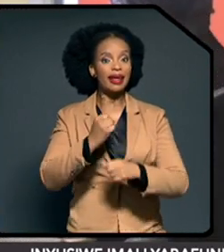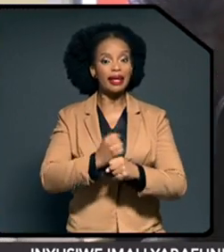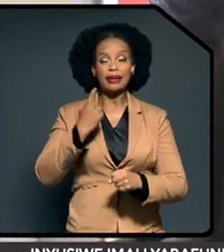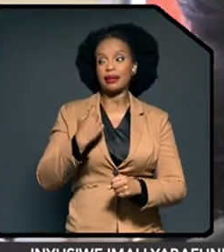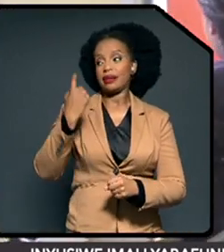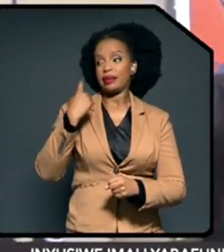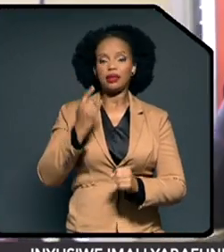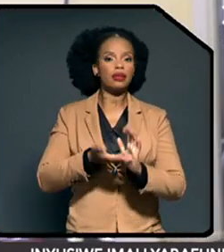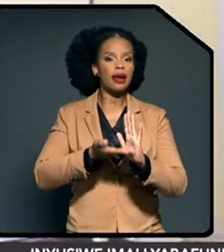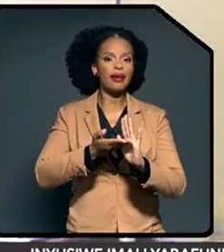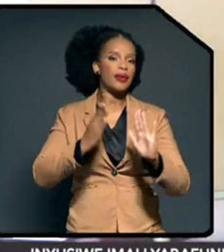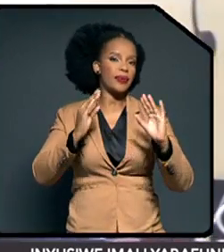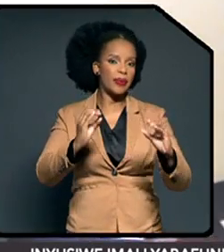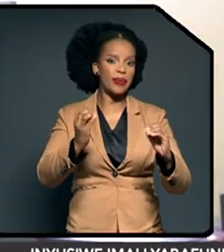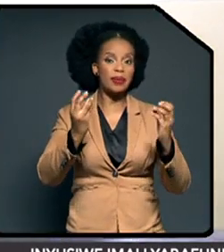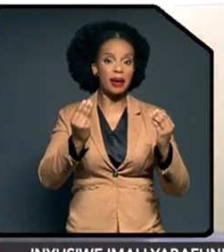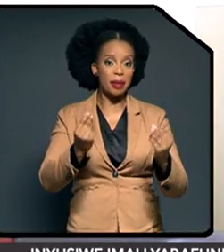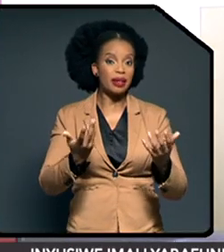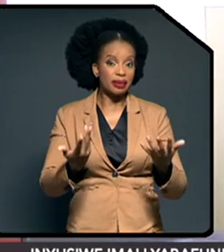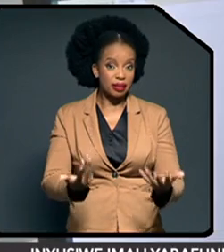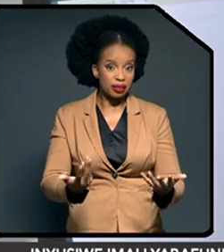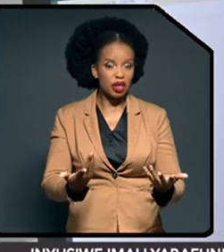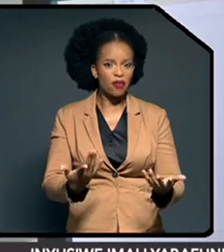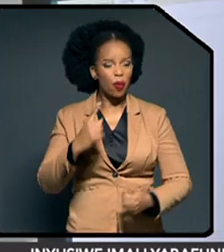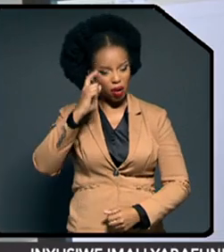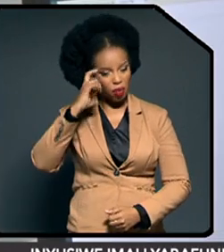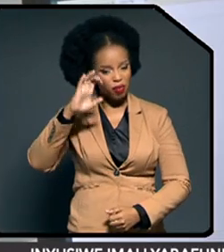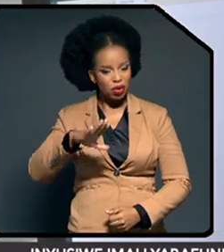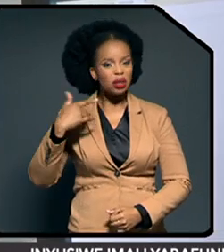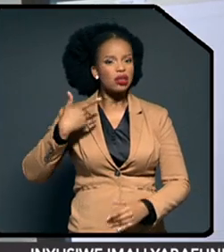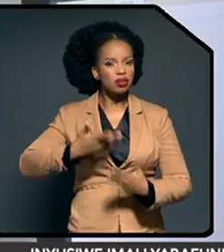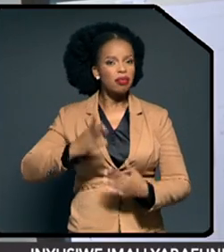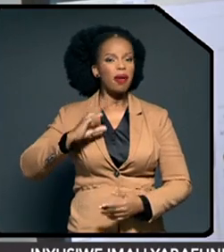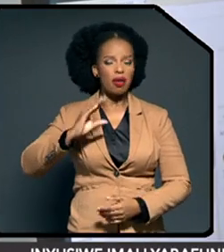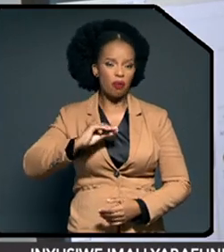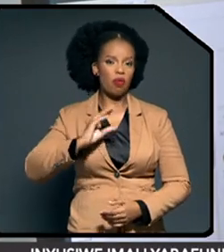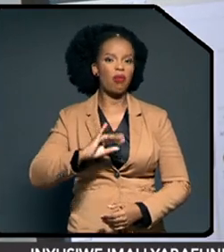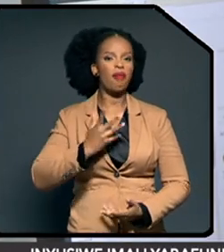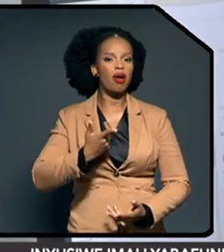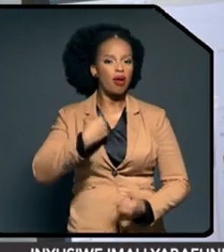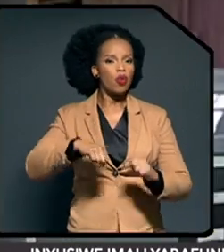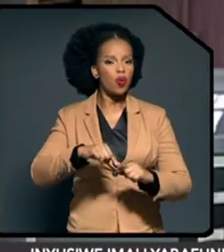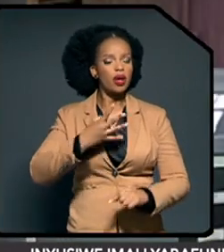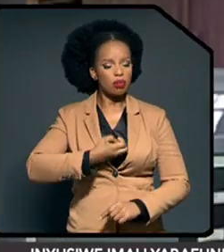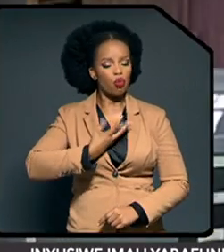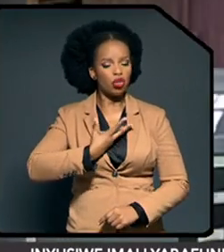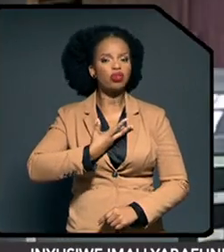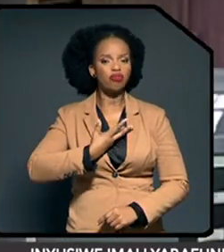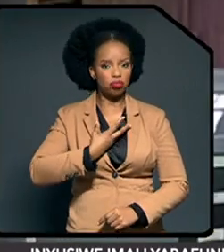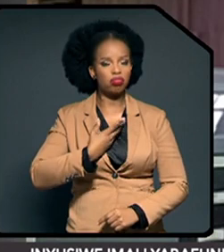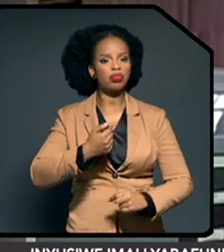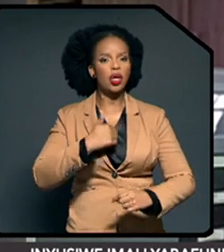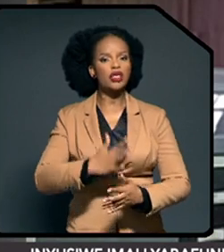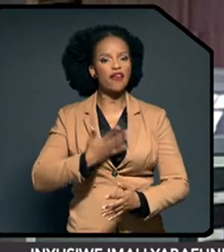increase in these allowances, it has always been a wish and a yearning on our part as NSFAS that we should be able to assist